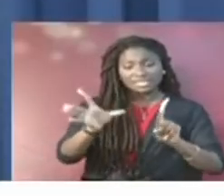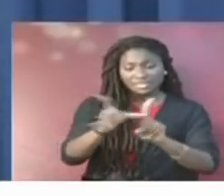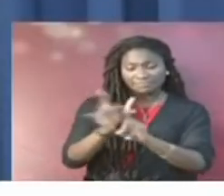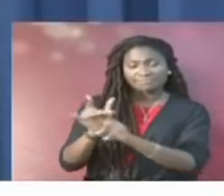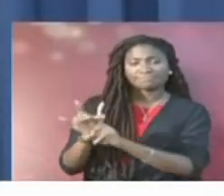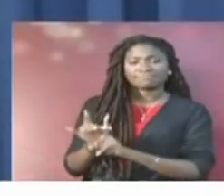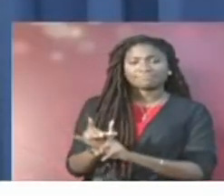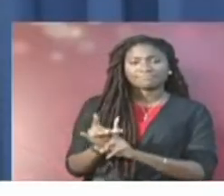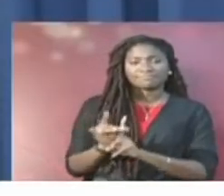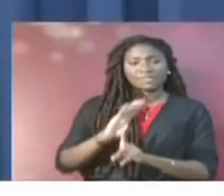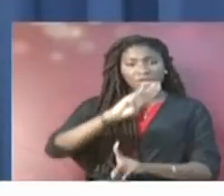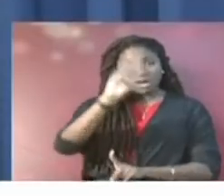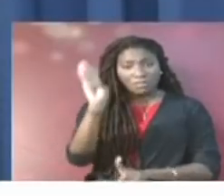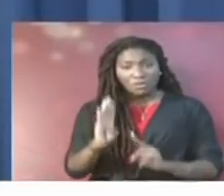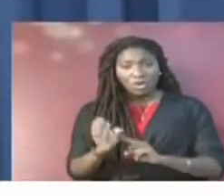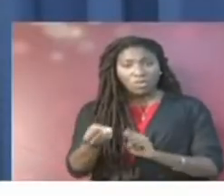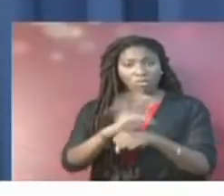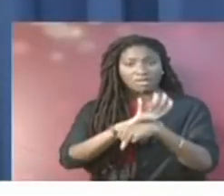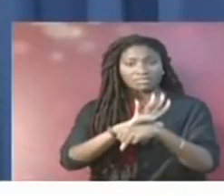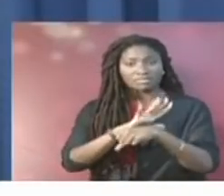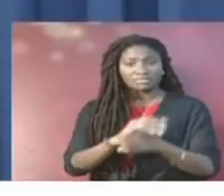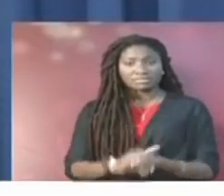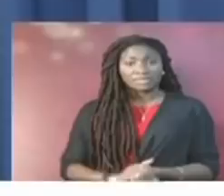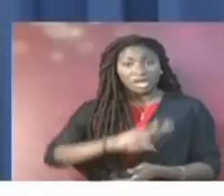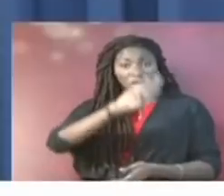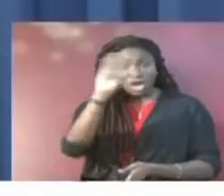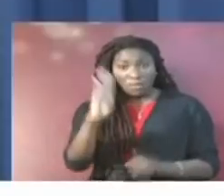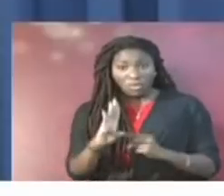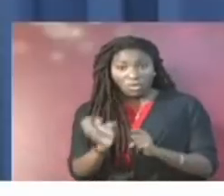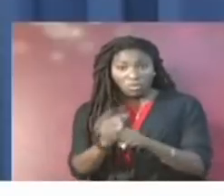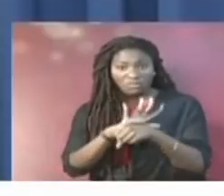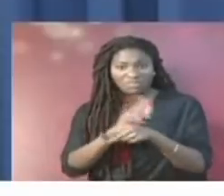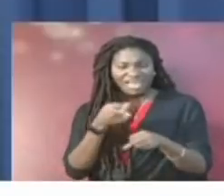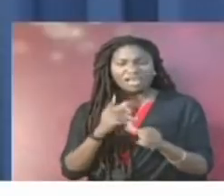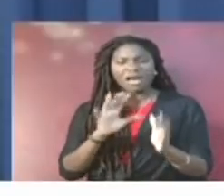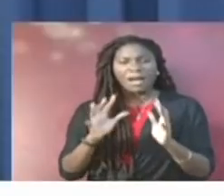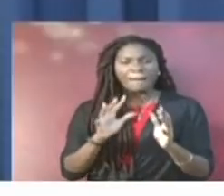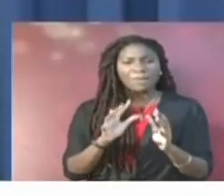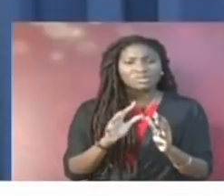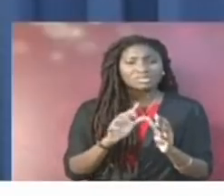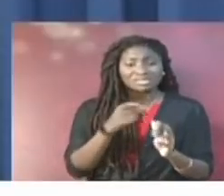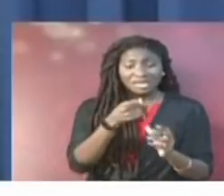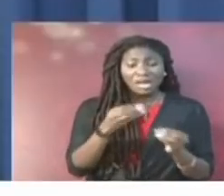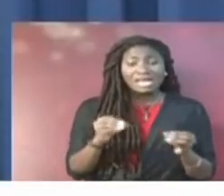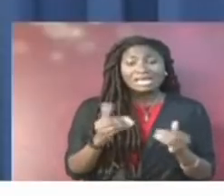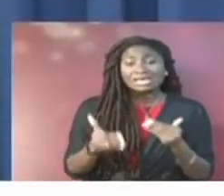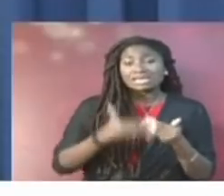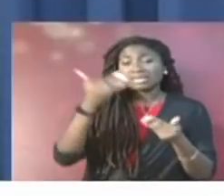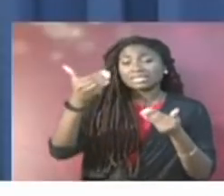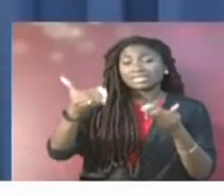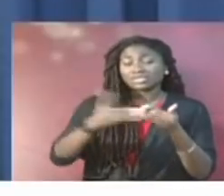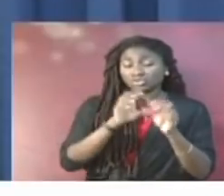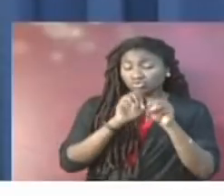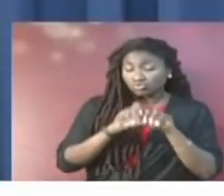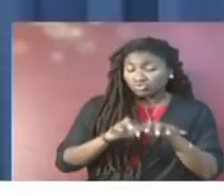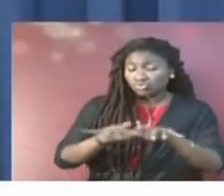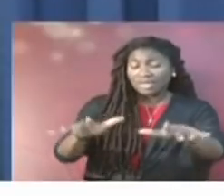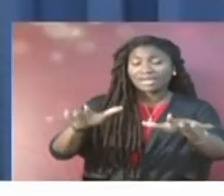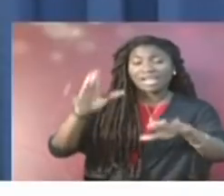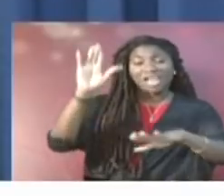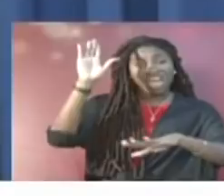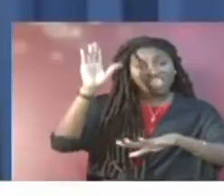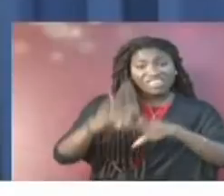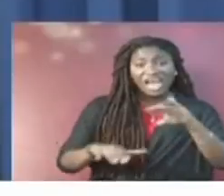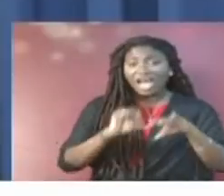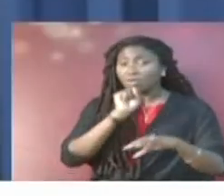parts. P1 is said to be about 1.5 to 2.5 more transmissible than the previous strain, which is the